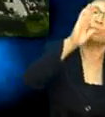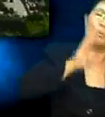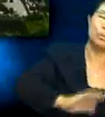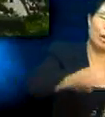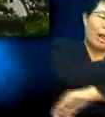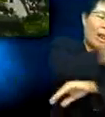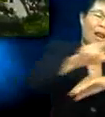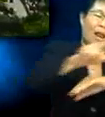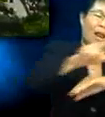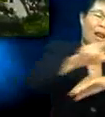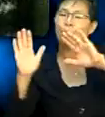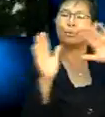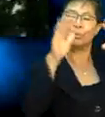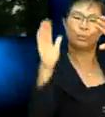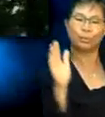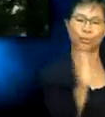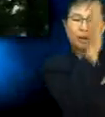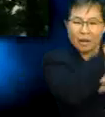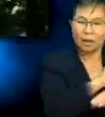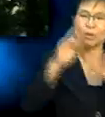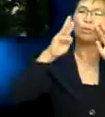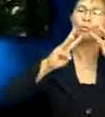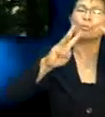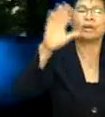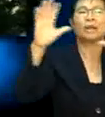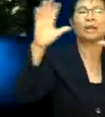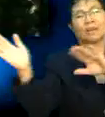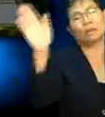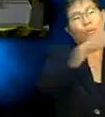land breeze, and wind.